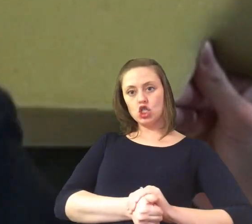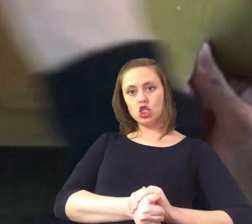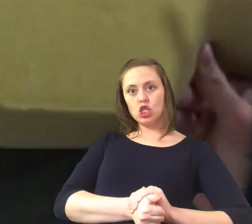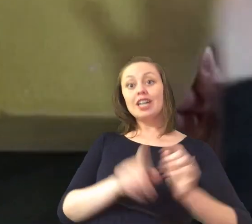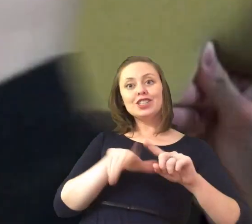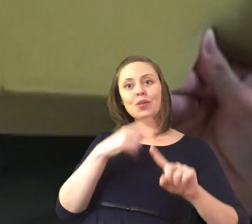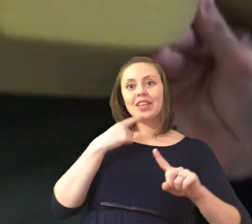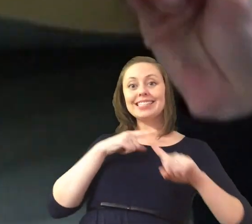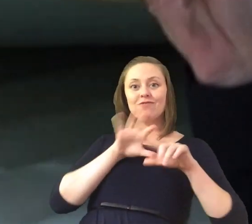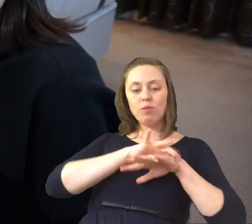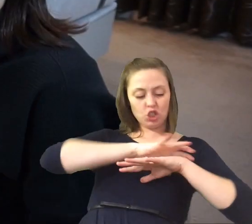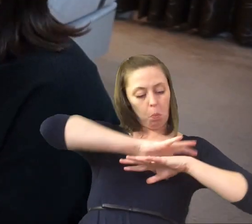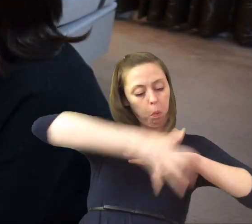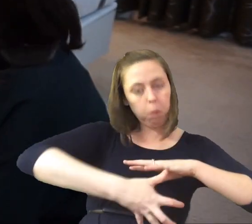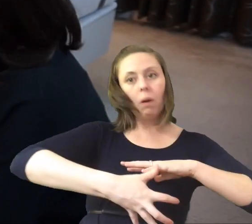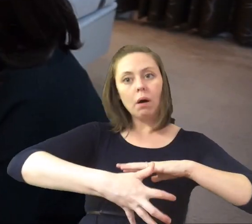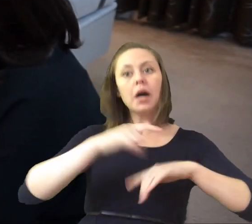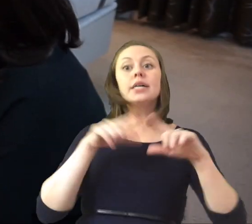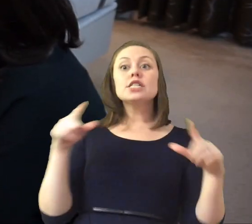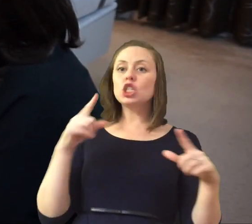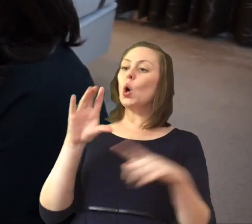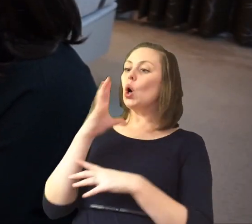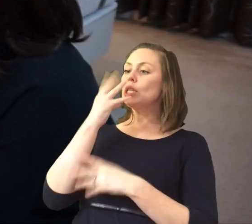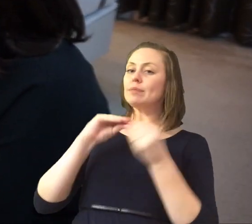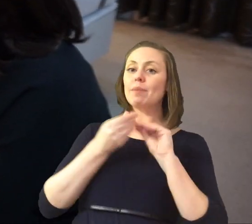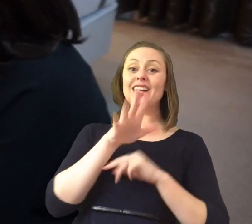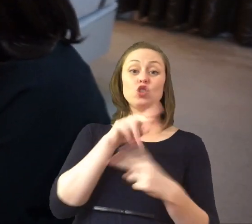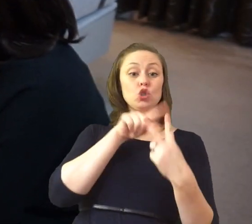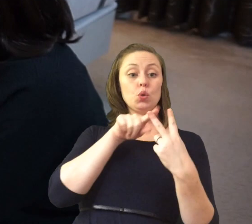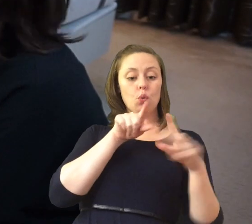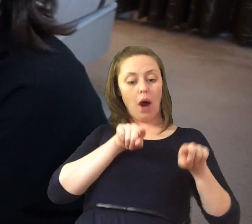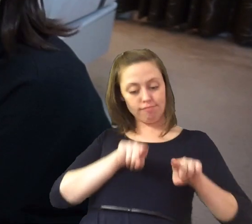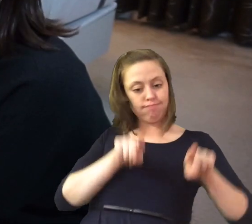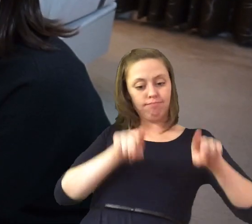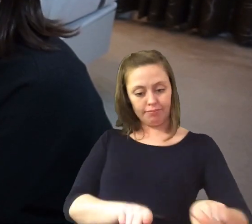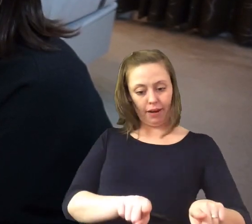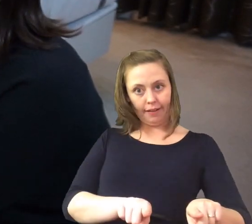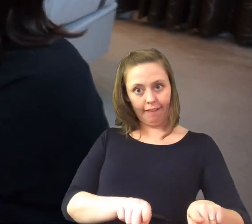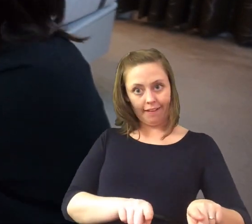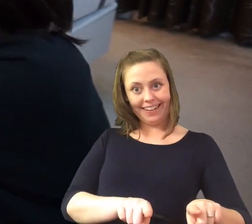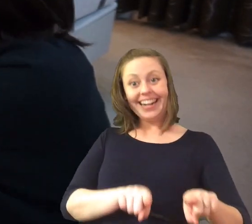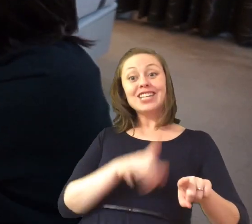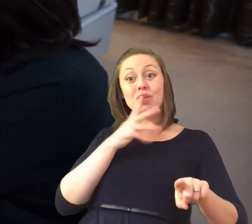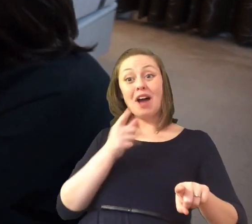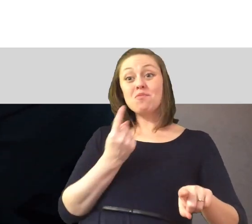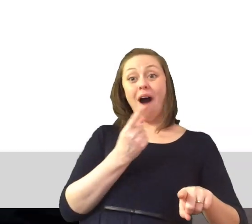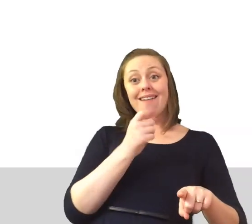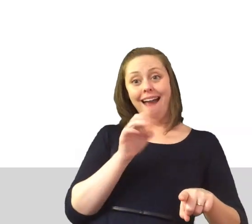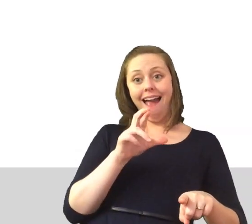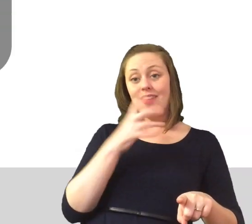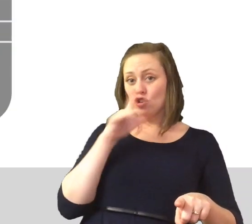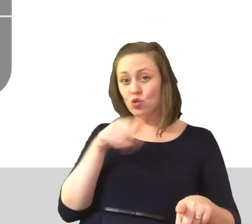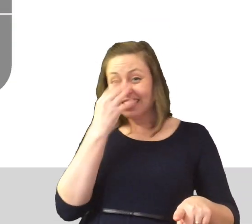this foam is just wrapped around. The Sleep Number has 2 air bladders, 1 on each side. So you're gonna have 1 air bladder that